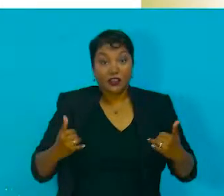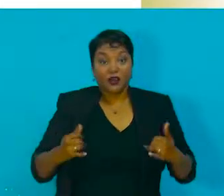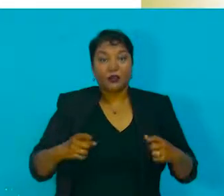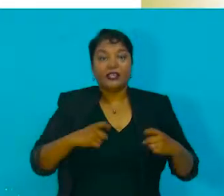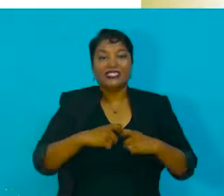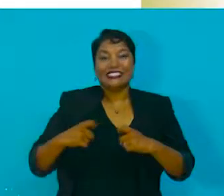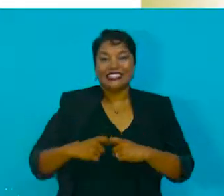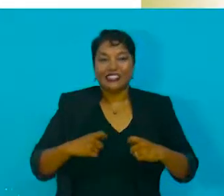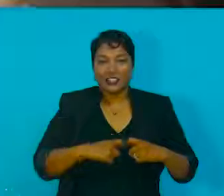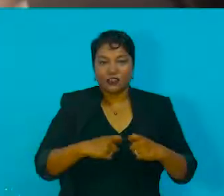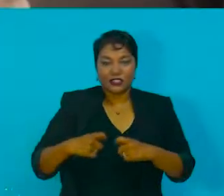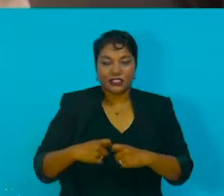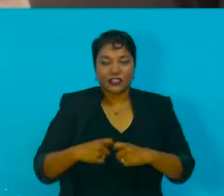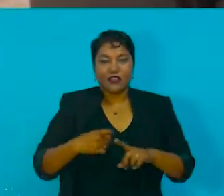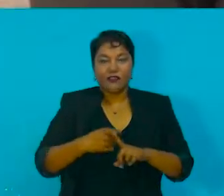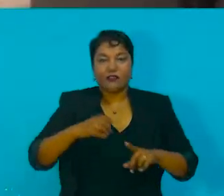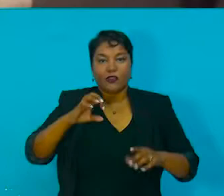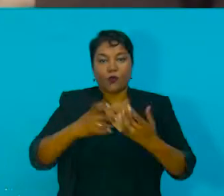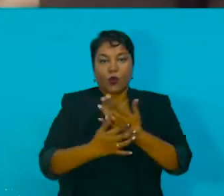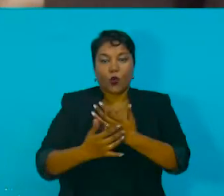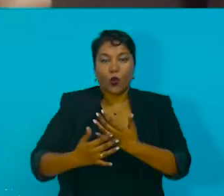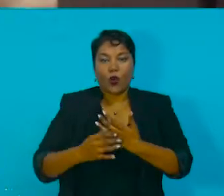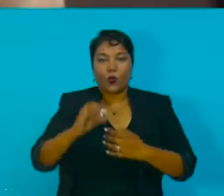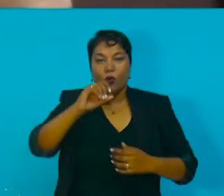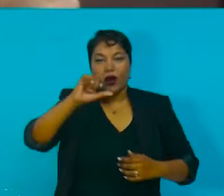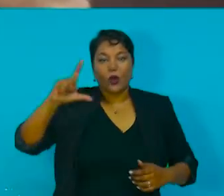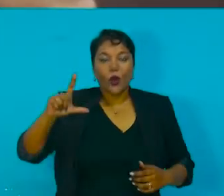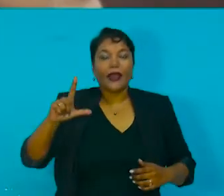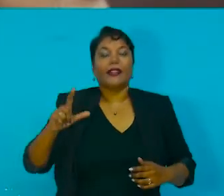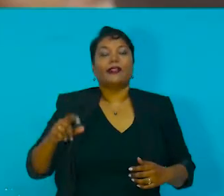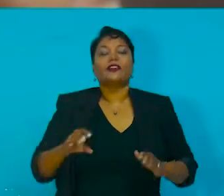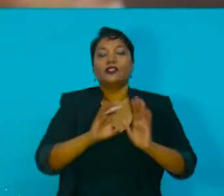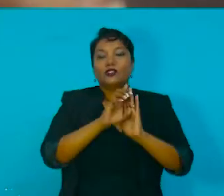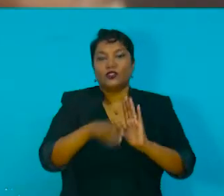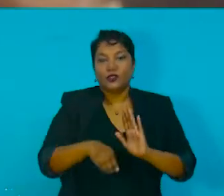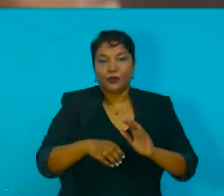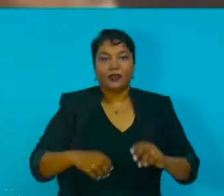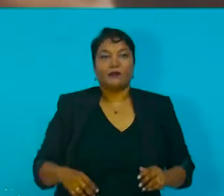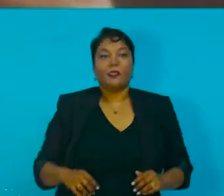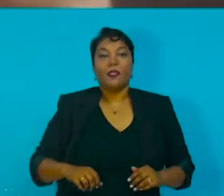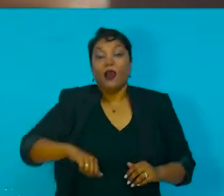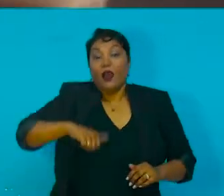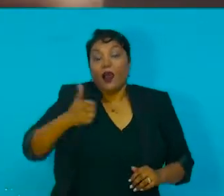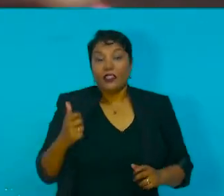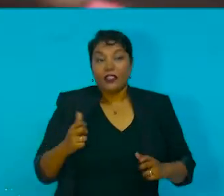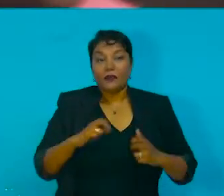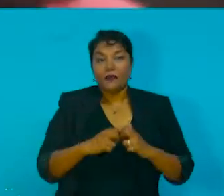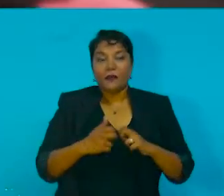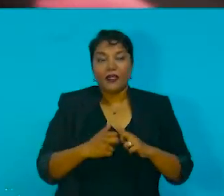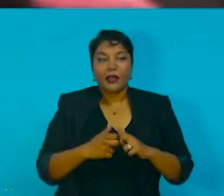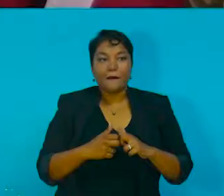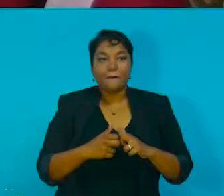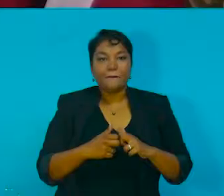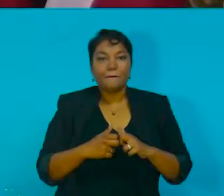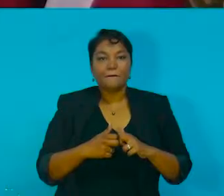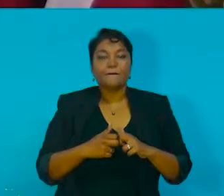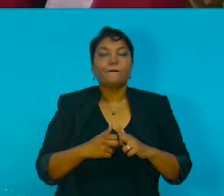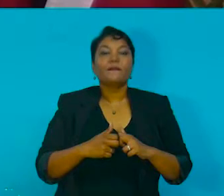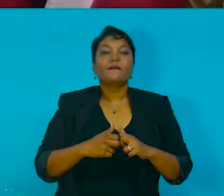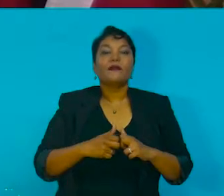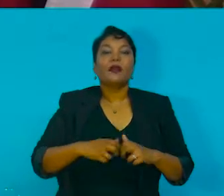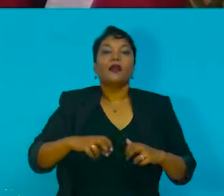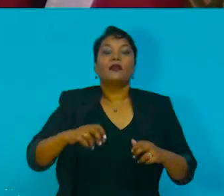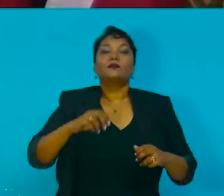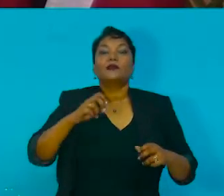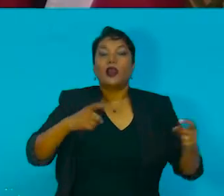energy. At least it was. We may hear today that it might be getting closer. Competition, legislation in power distribution and private